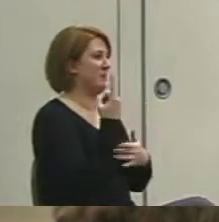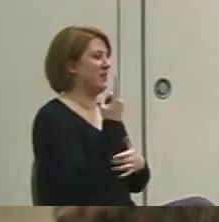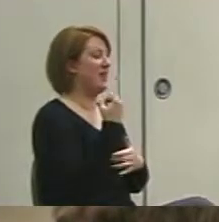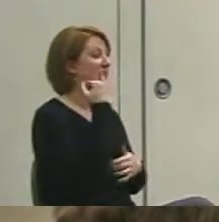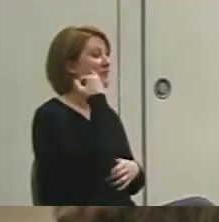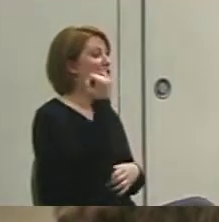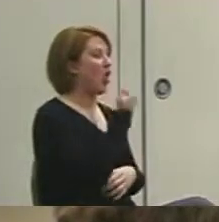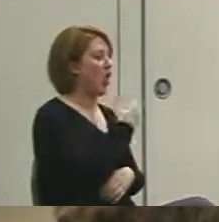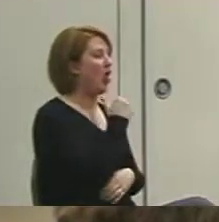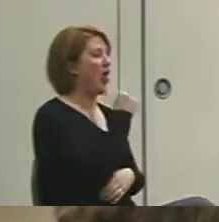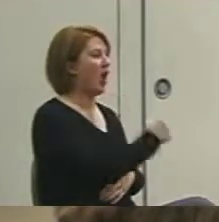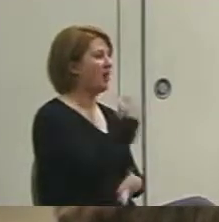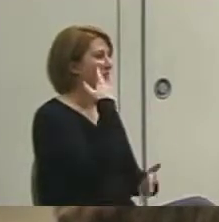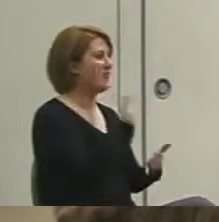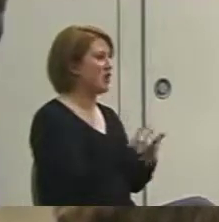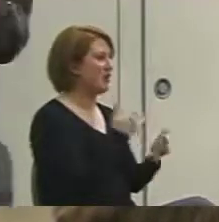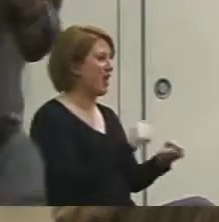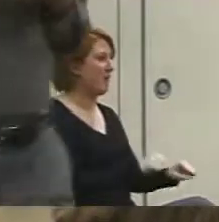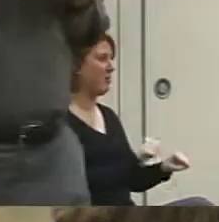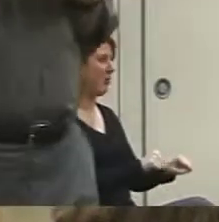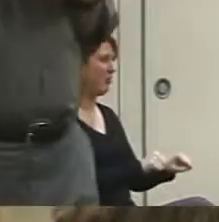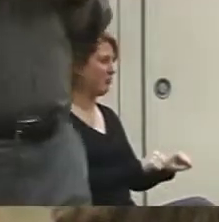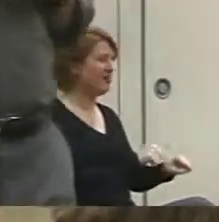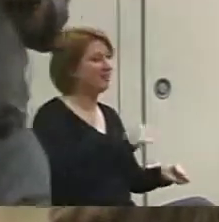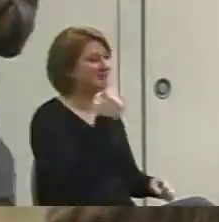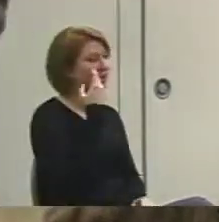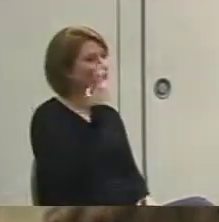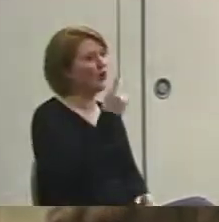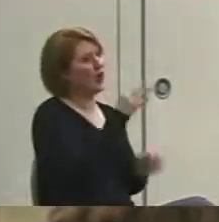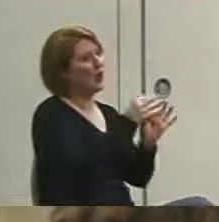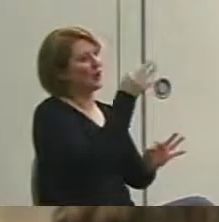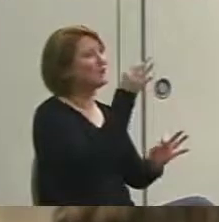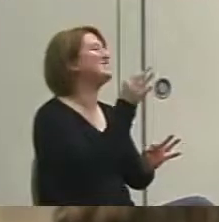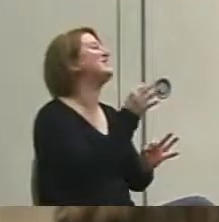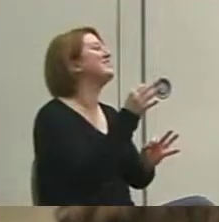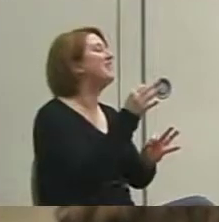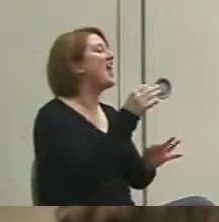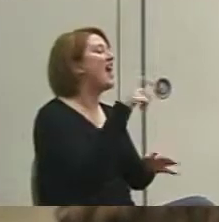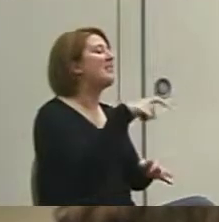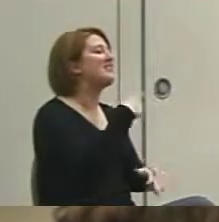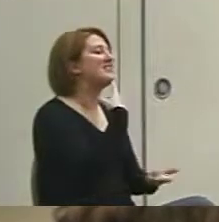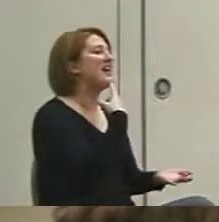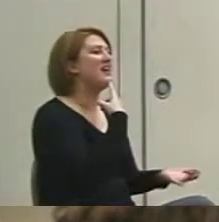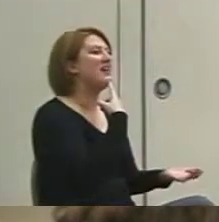all unverifiable things like I saw a ghost, then what you have to do is say,